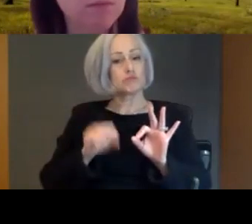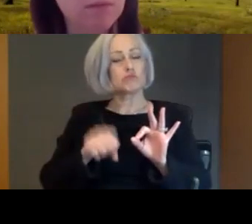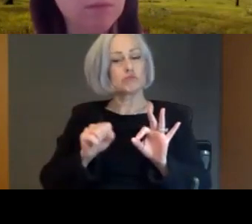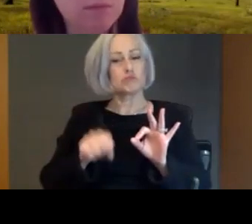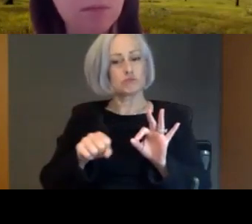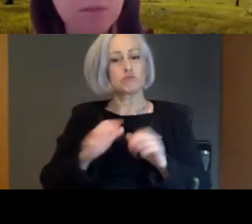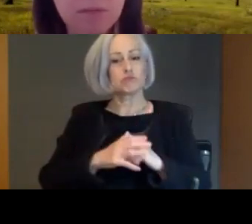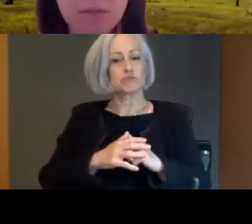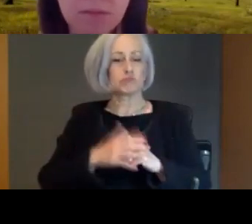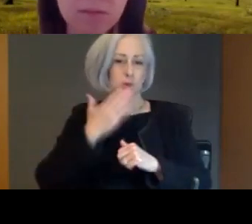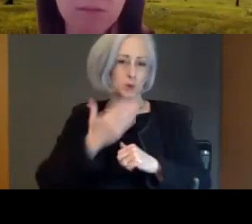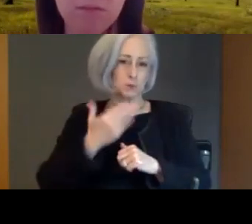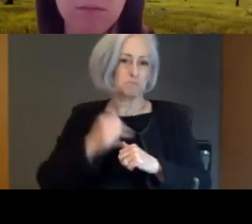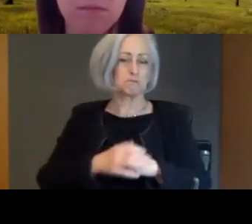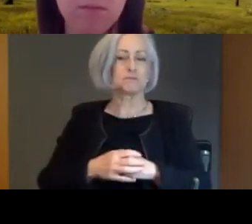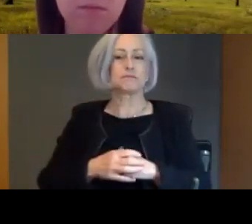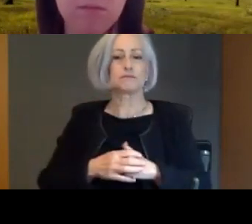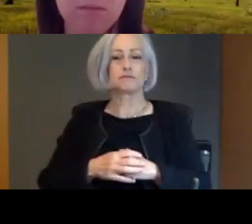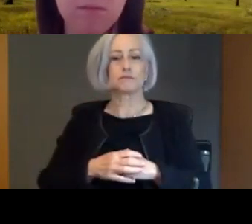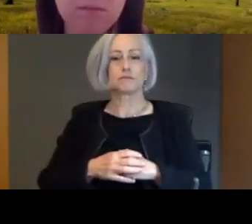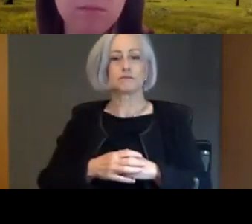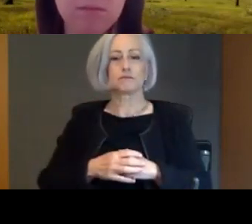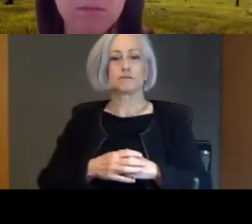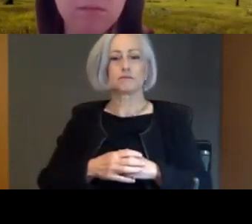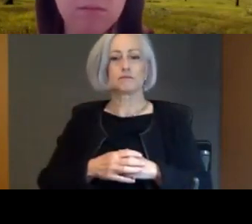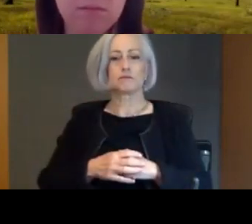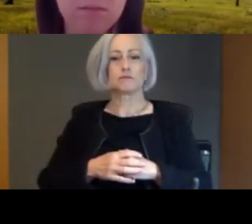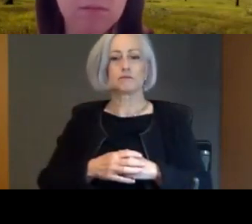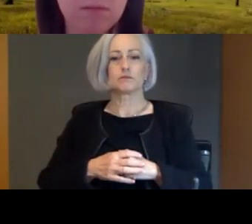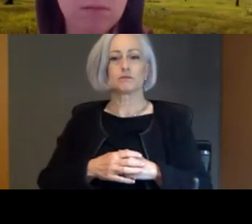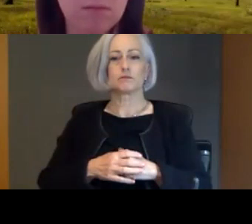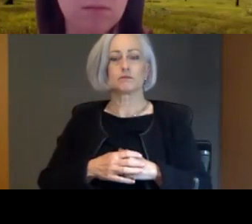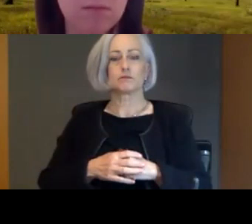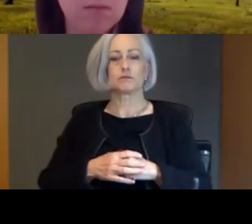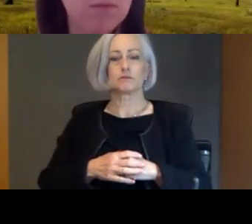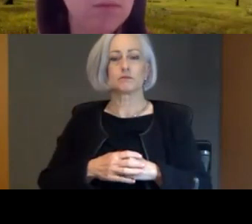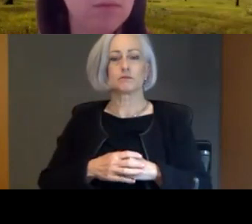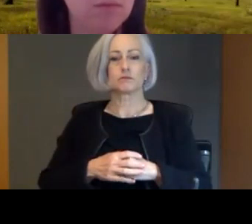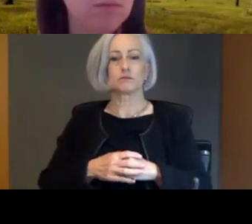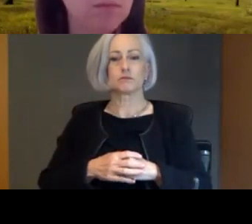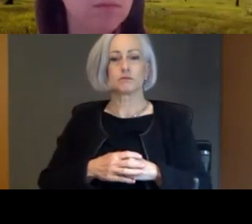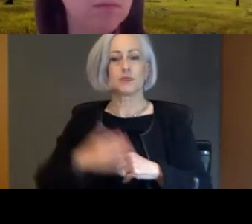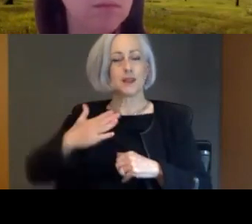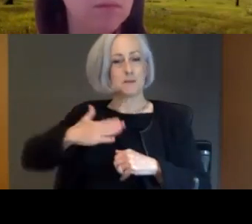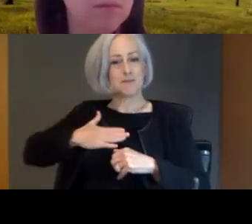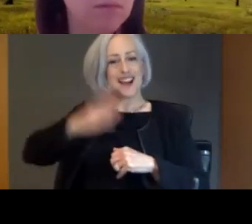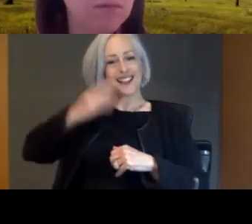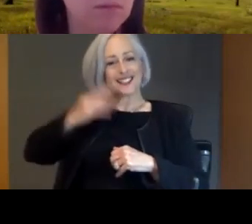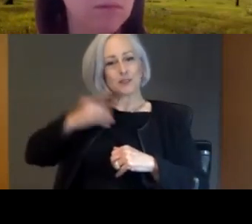and is good. I guess the fact is that what I've been doing is more centered